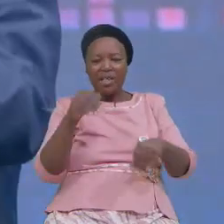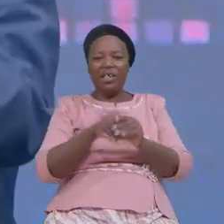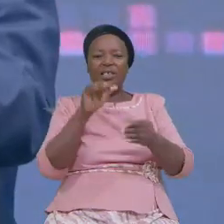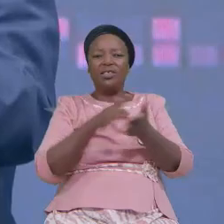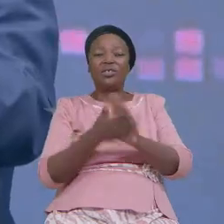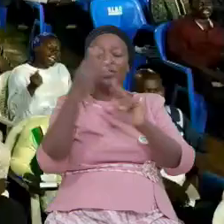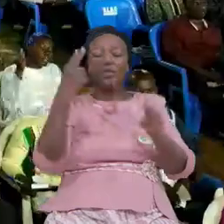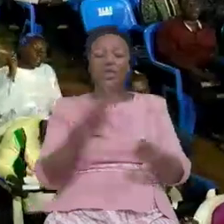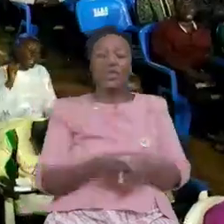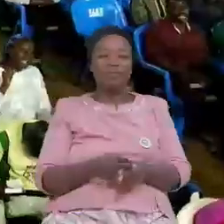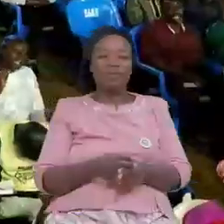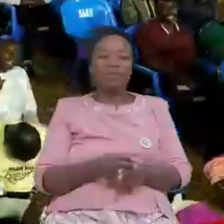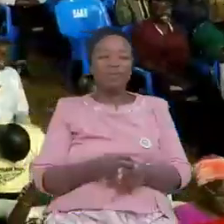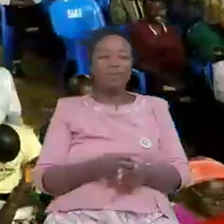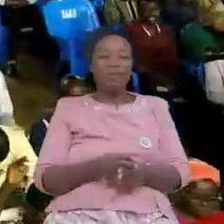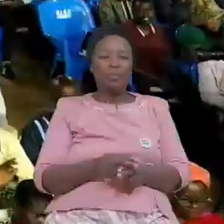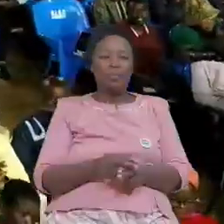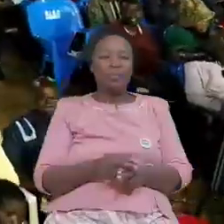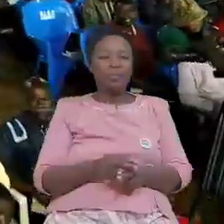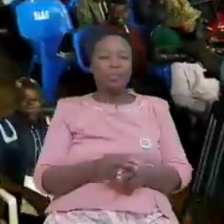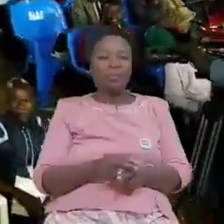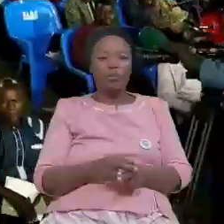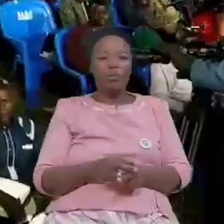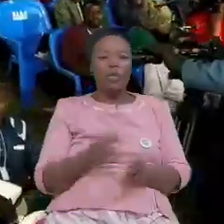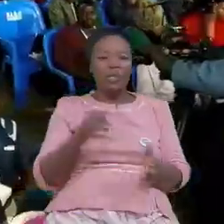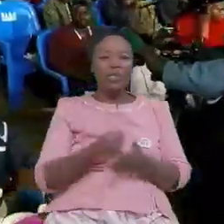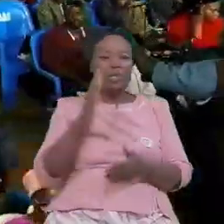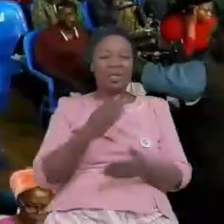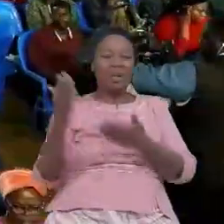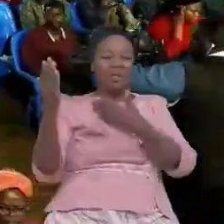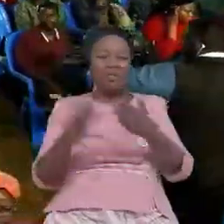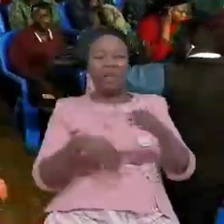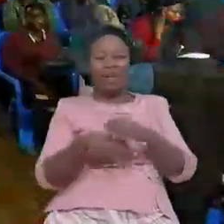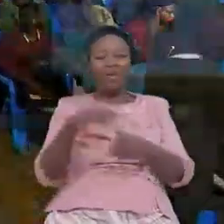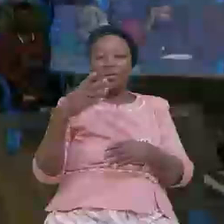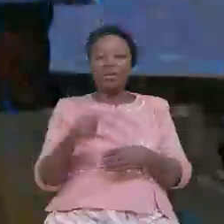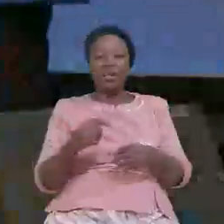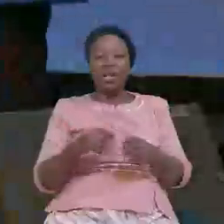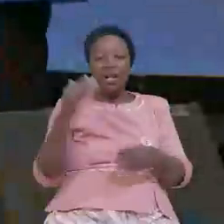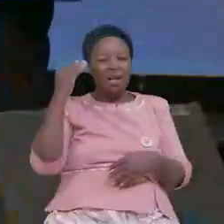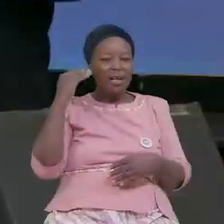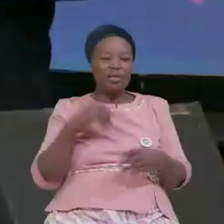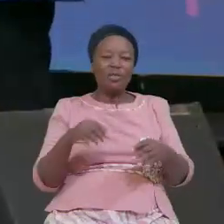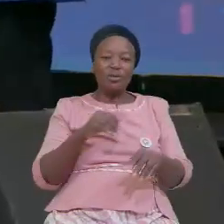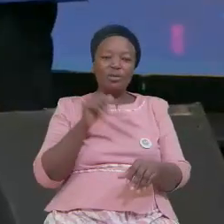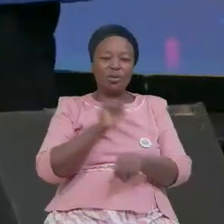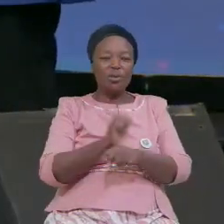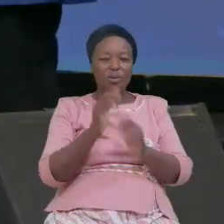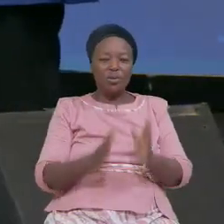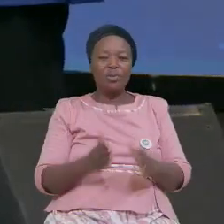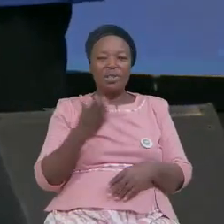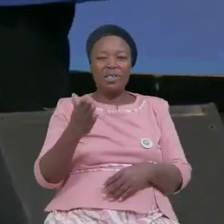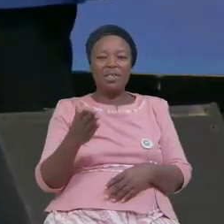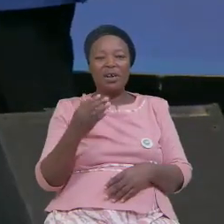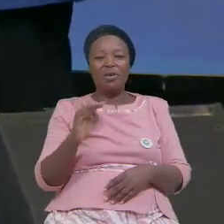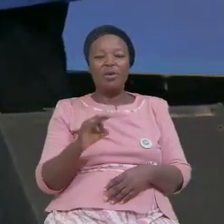Jesus' name. He shall bring forth the headstone thereof with shoutings,